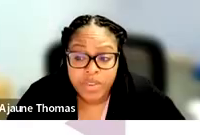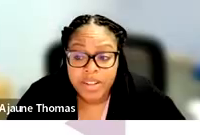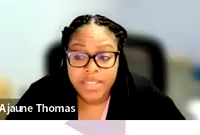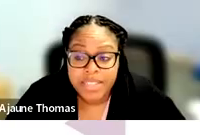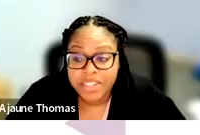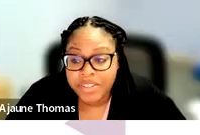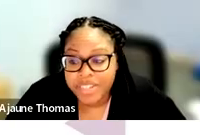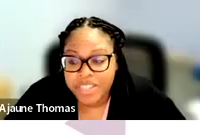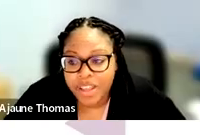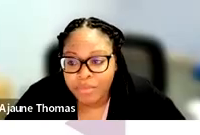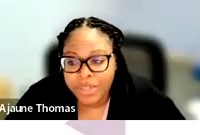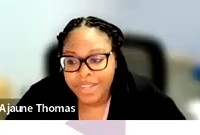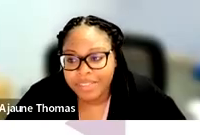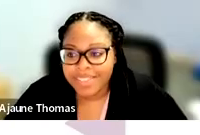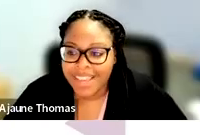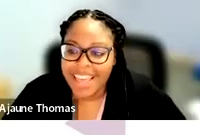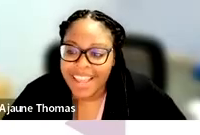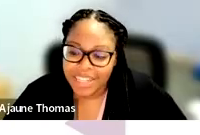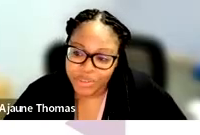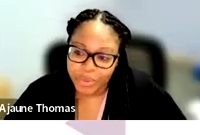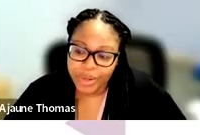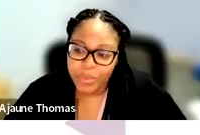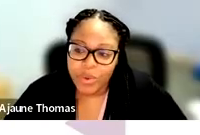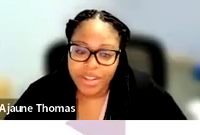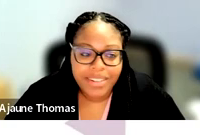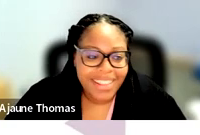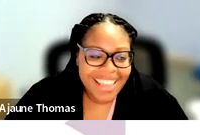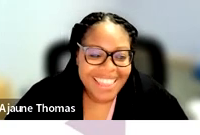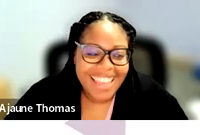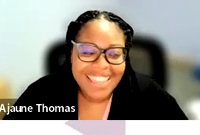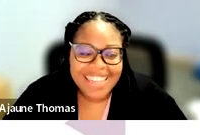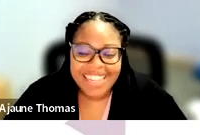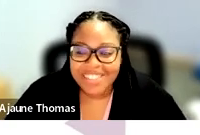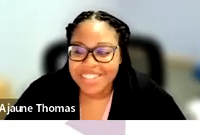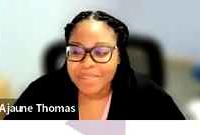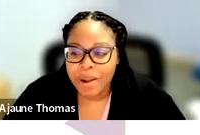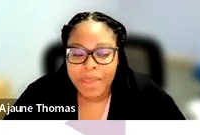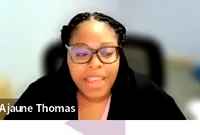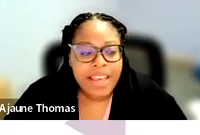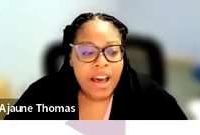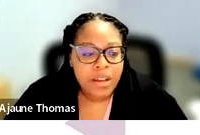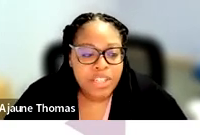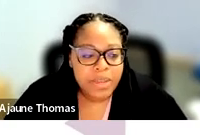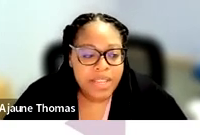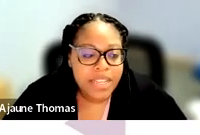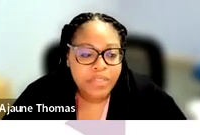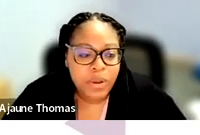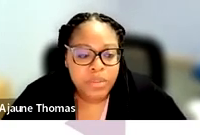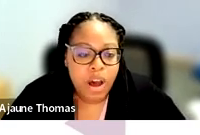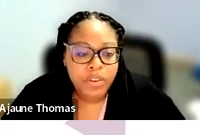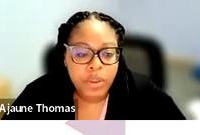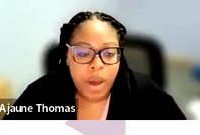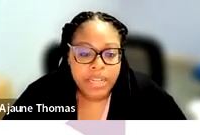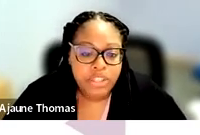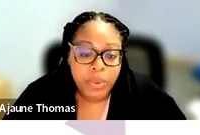So as far as accessories, we did say that Android won in the accessories department, just because their